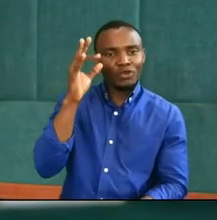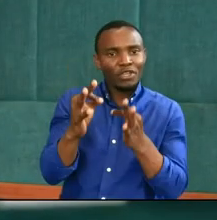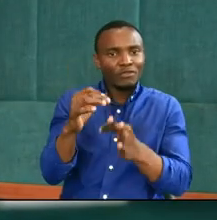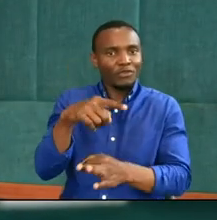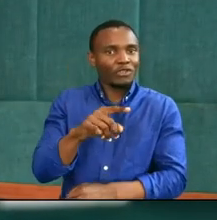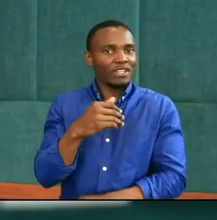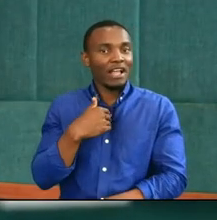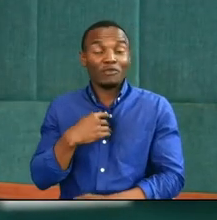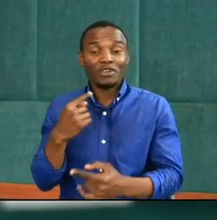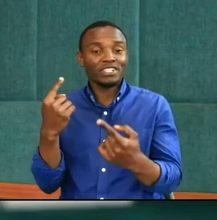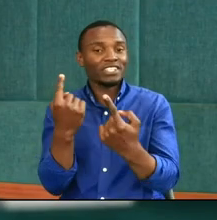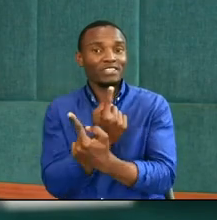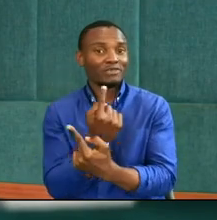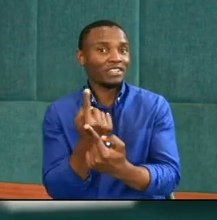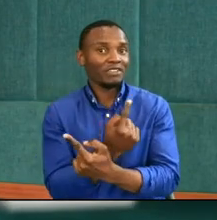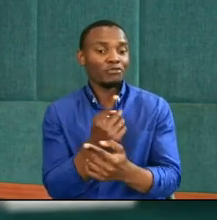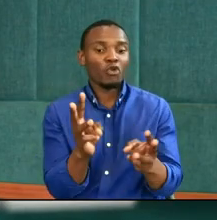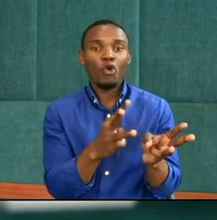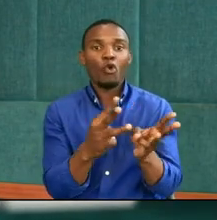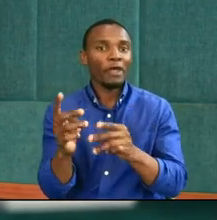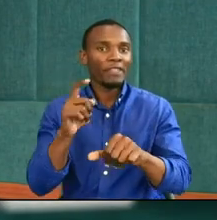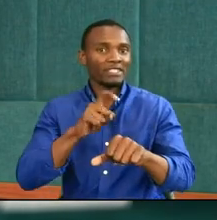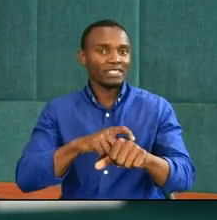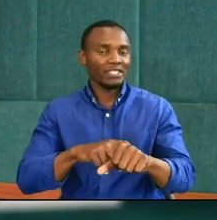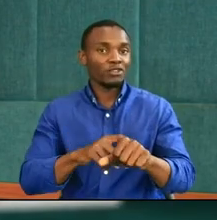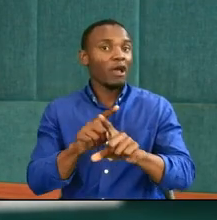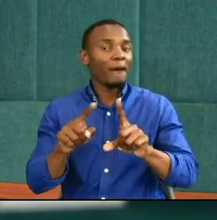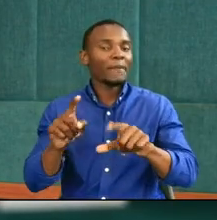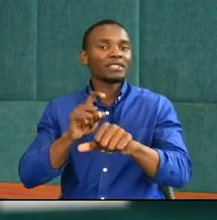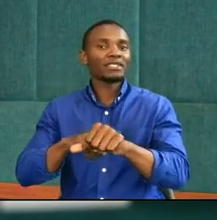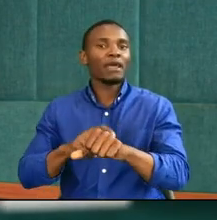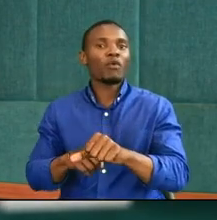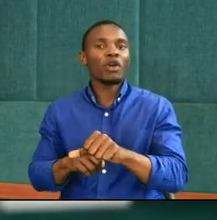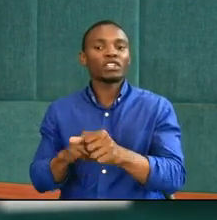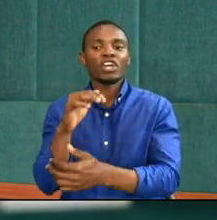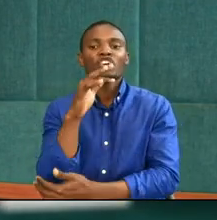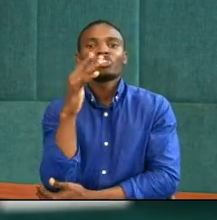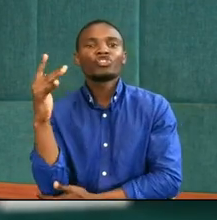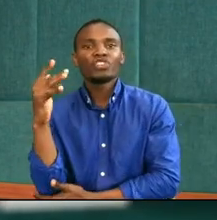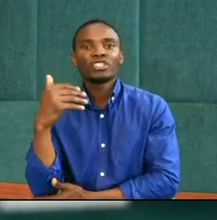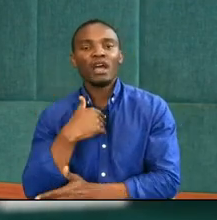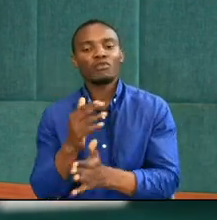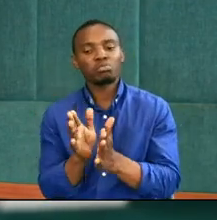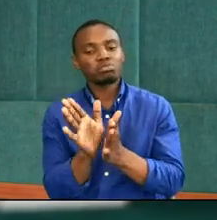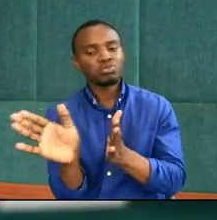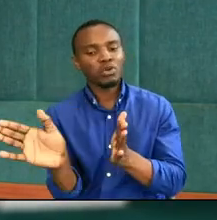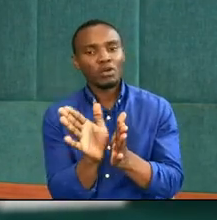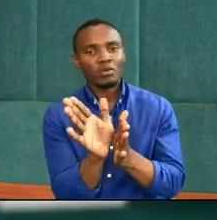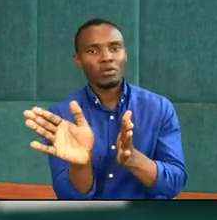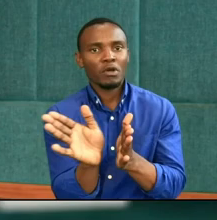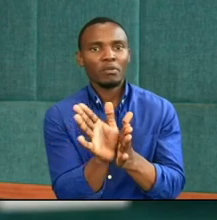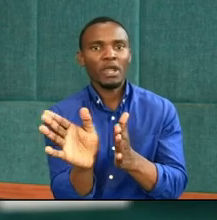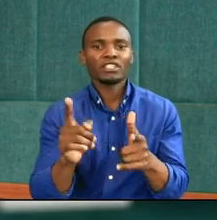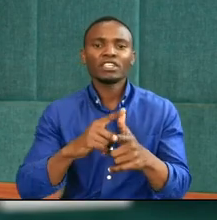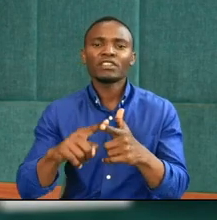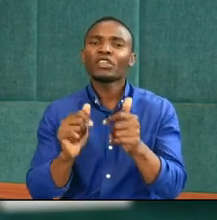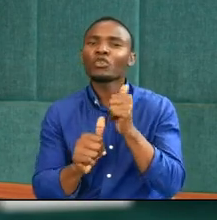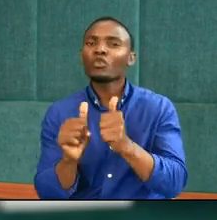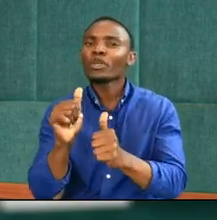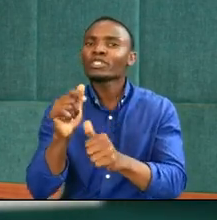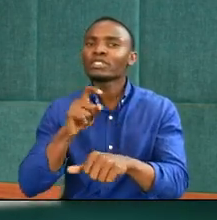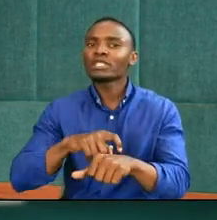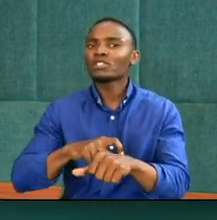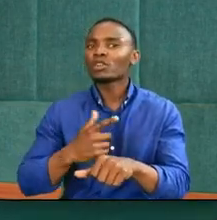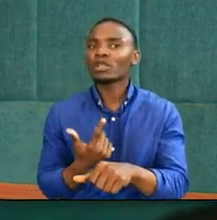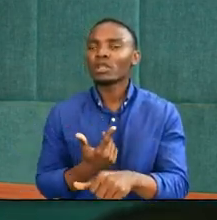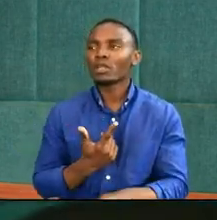different seasons here, but when the trees start to put out branches, what season is that? Anybody know?